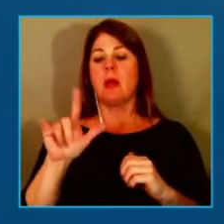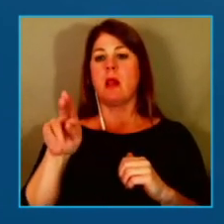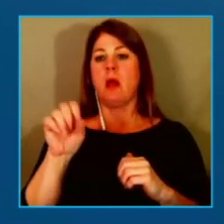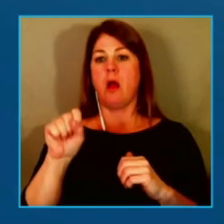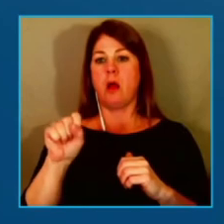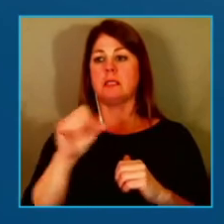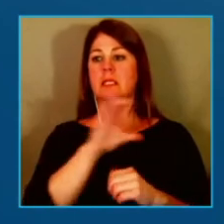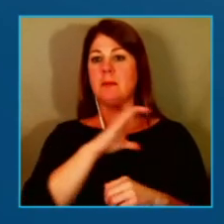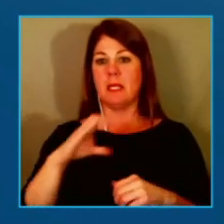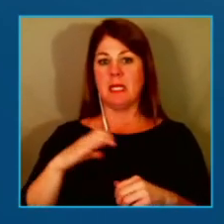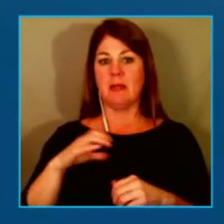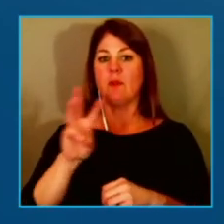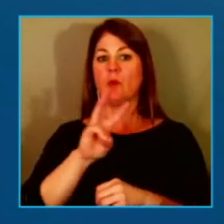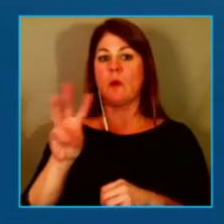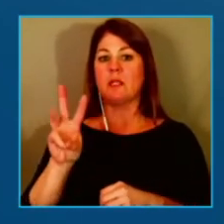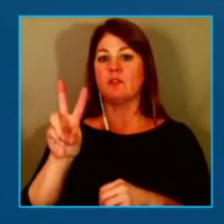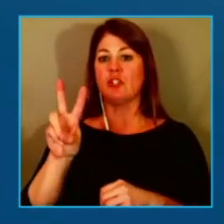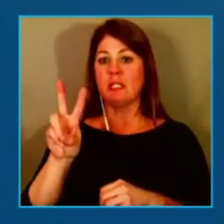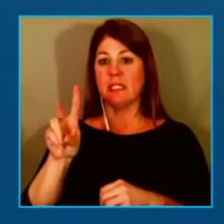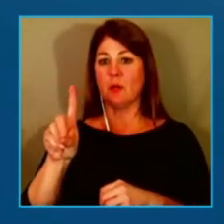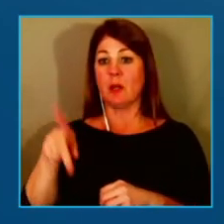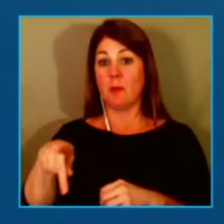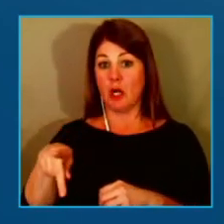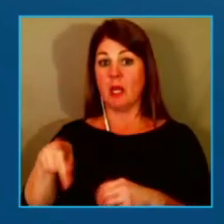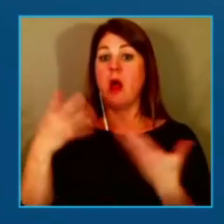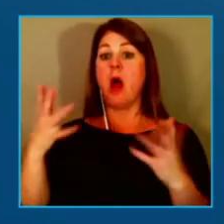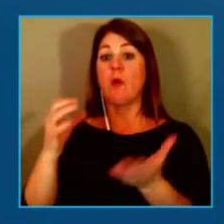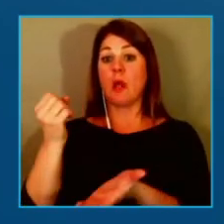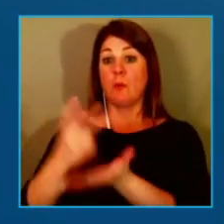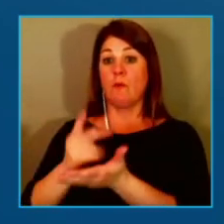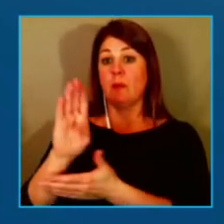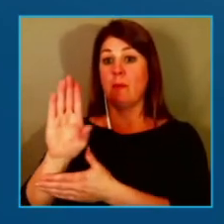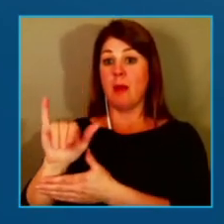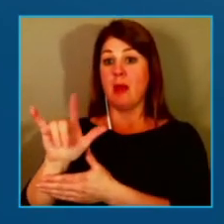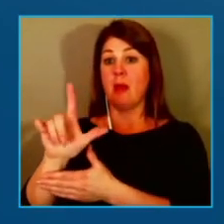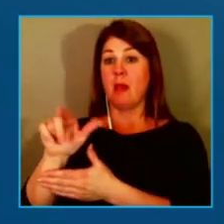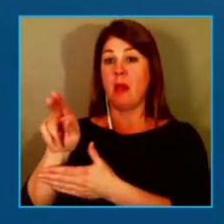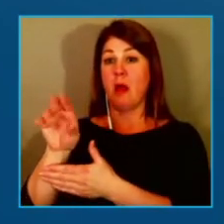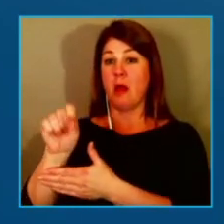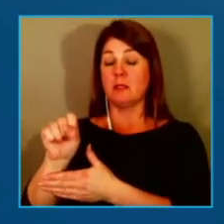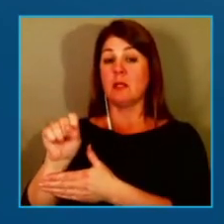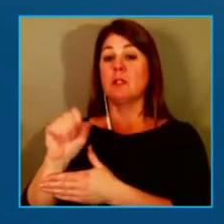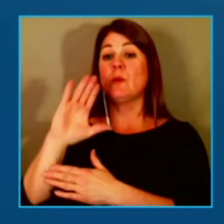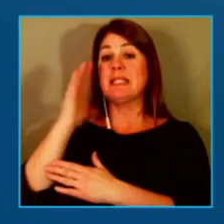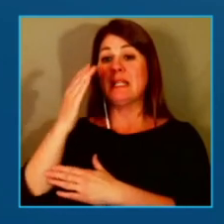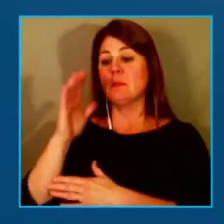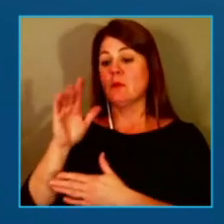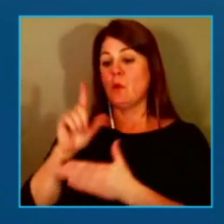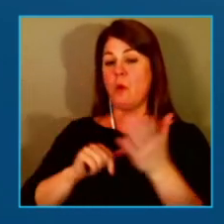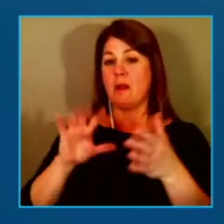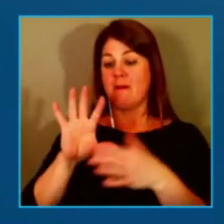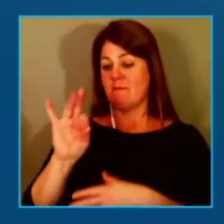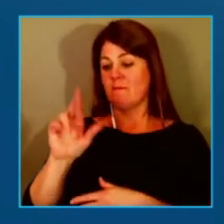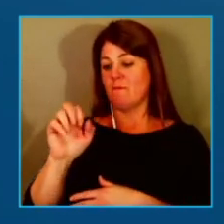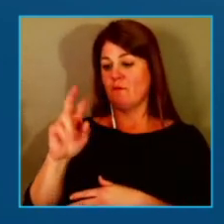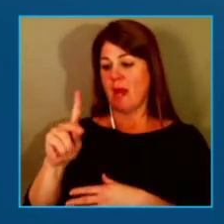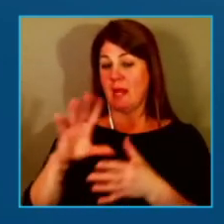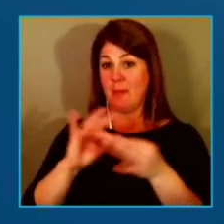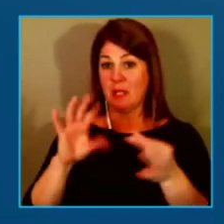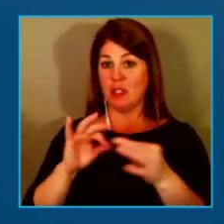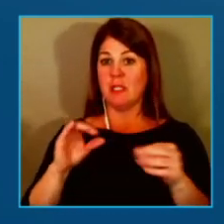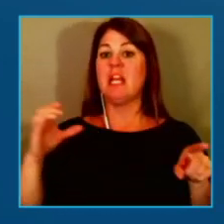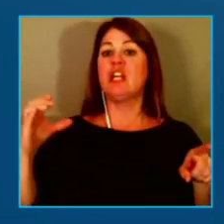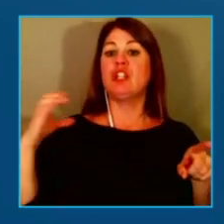has already approved this bylaws, it seems to me, based on what Frank is saying, that Chair Biafor would be asking